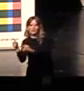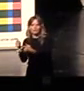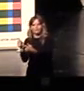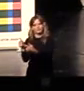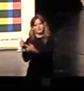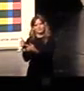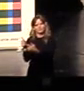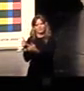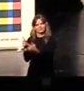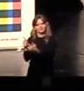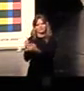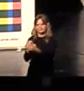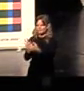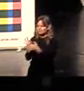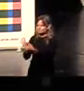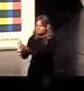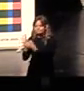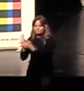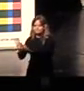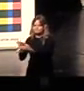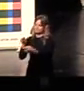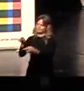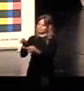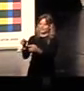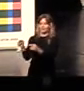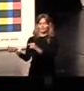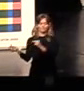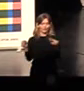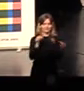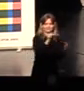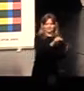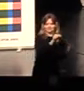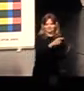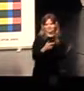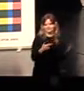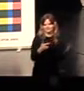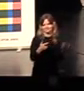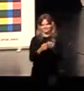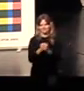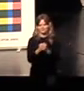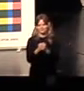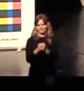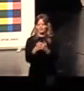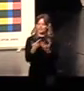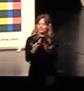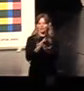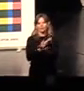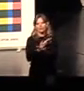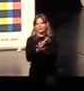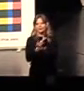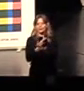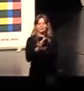zo'n universally publiek in is hem versies particulier nationalisme avery concepcion op